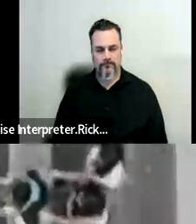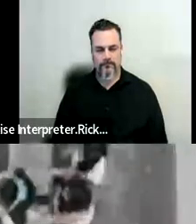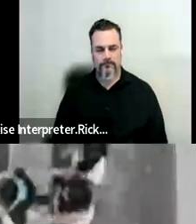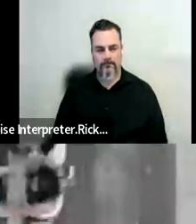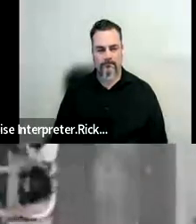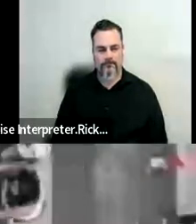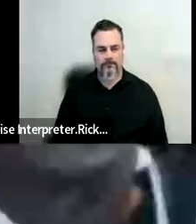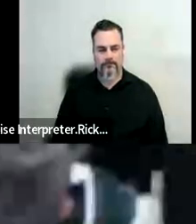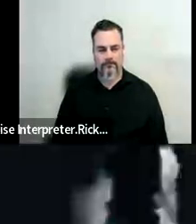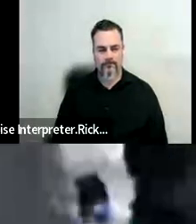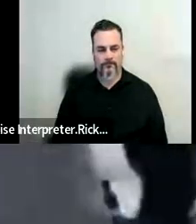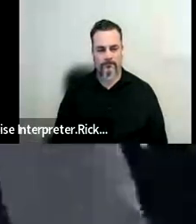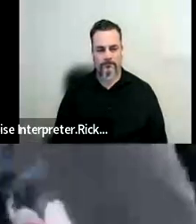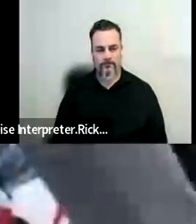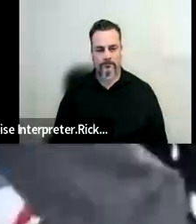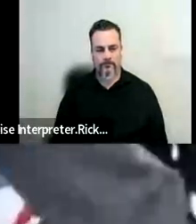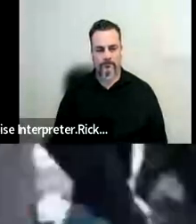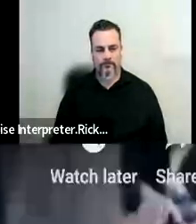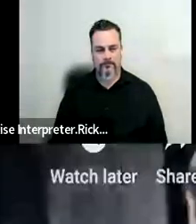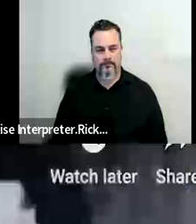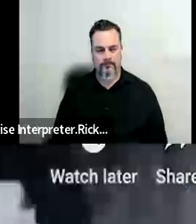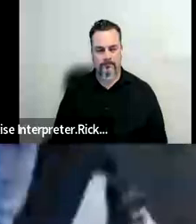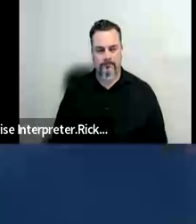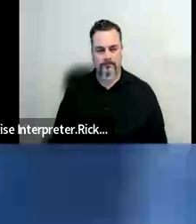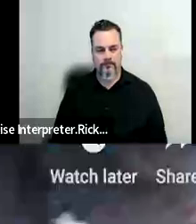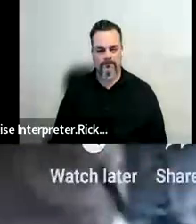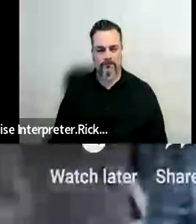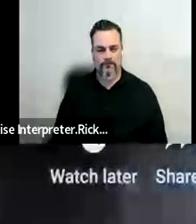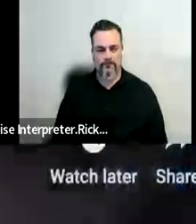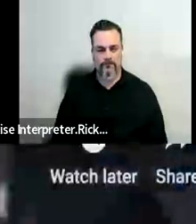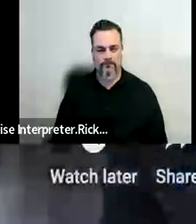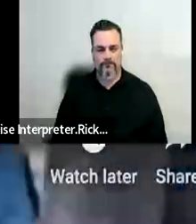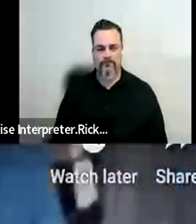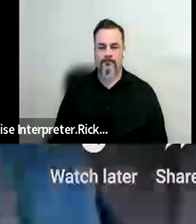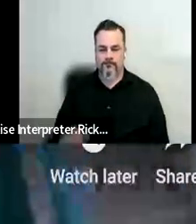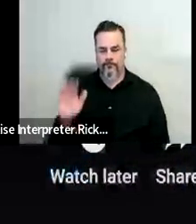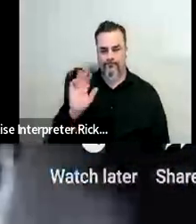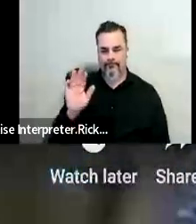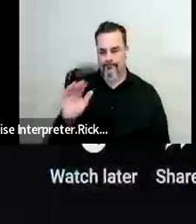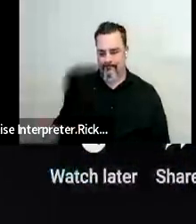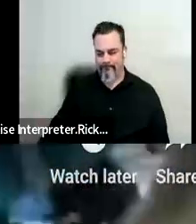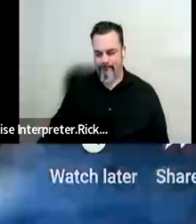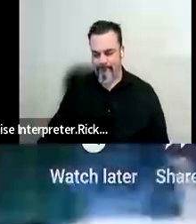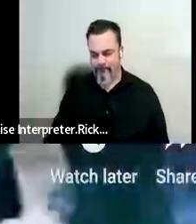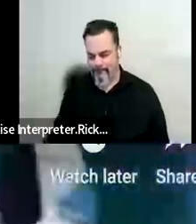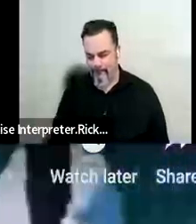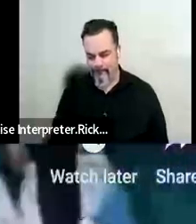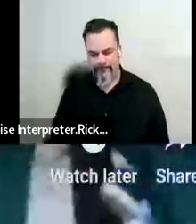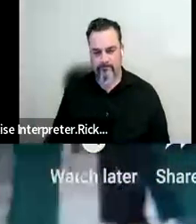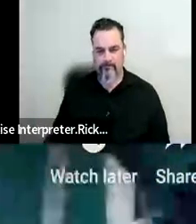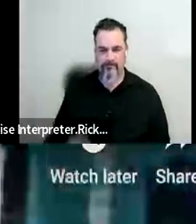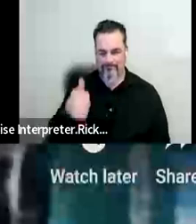It cuts across age, Race, gender, Ethnicity. it's something you can be born